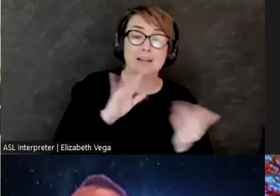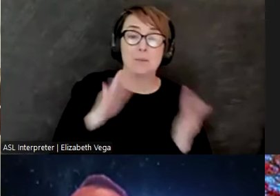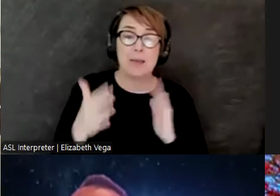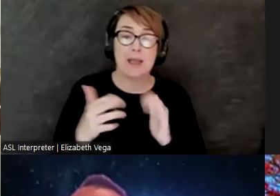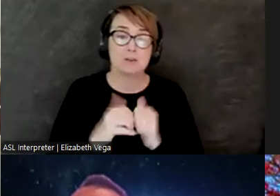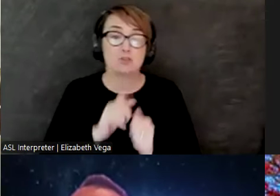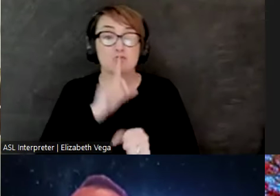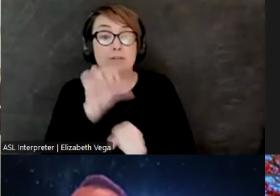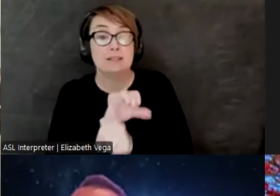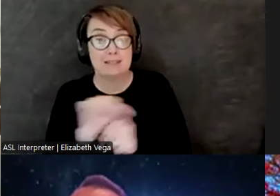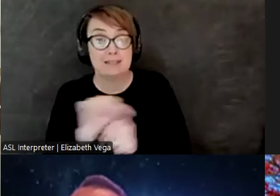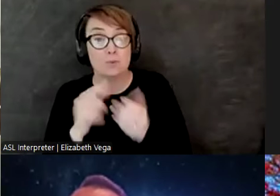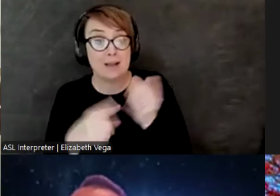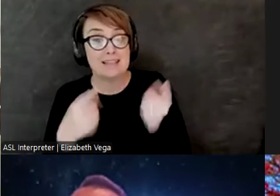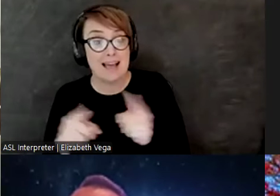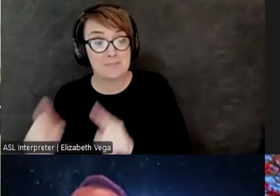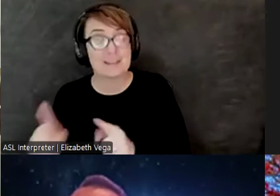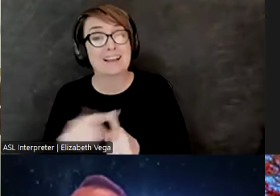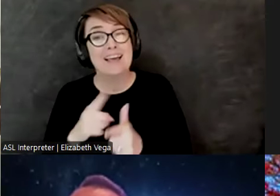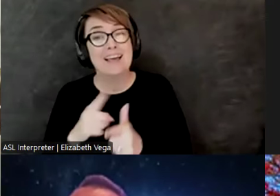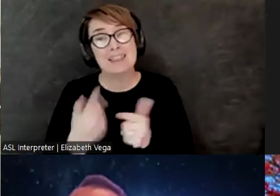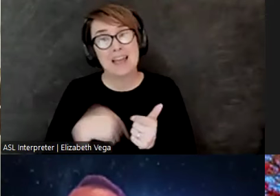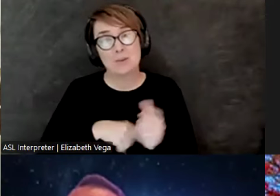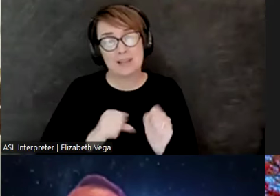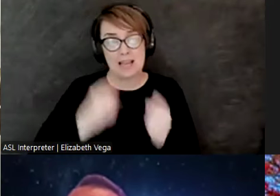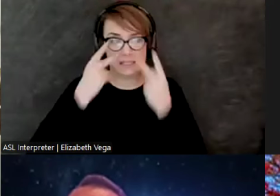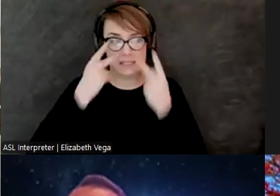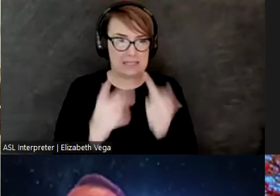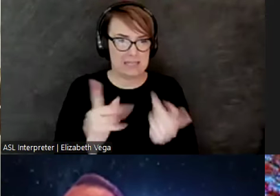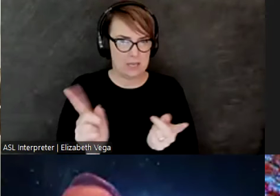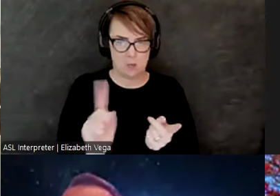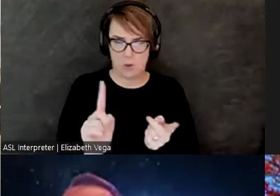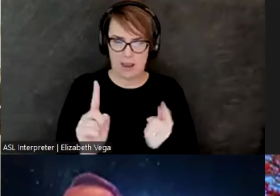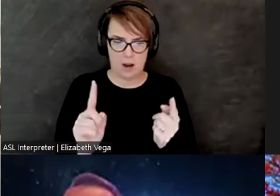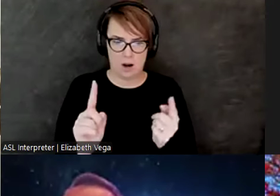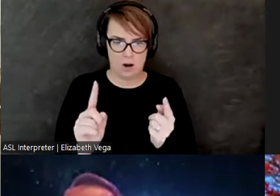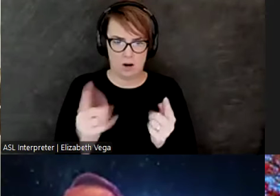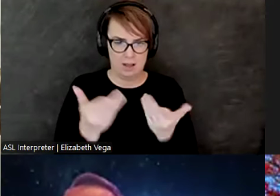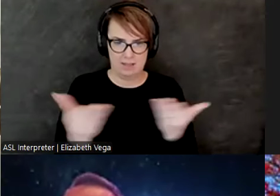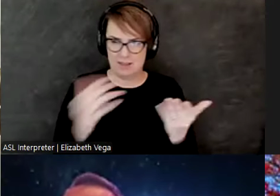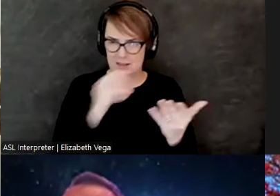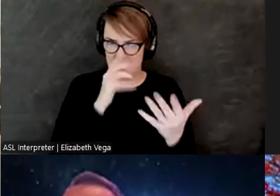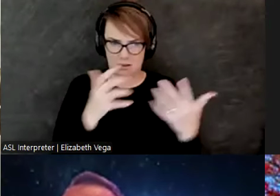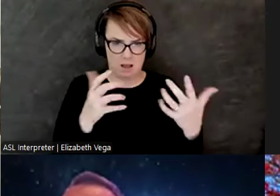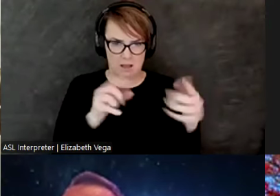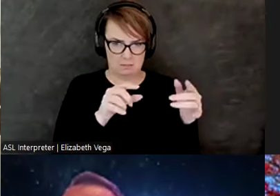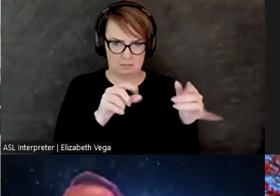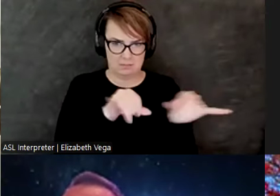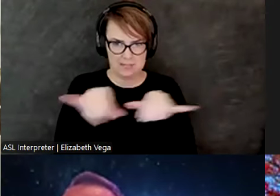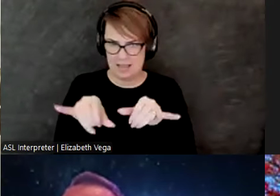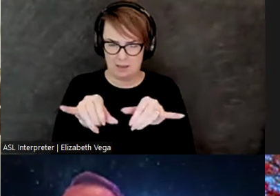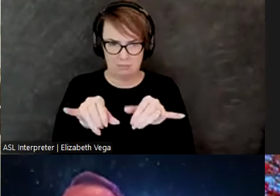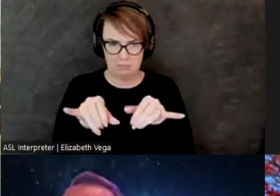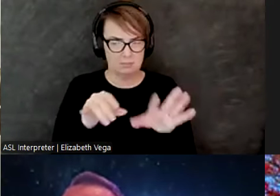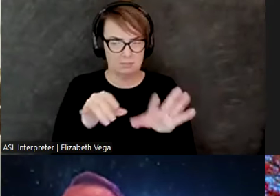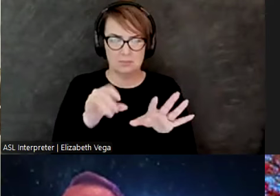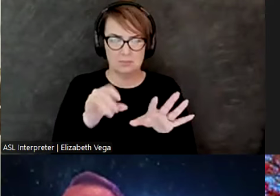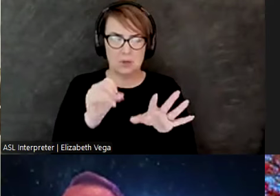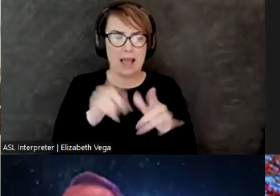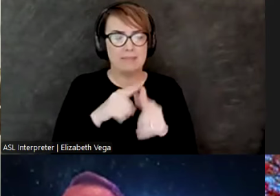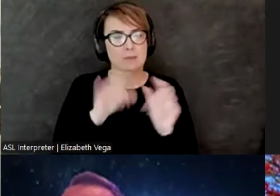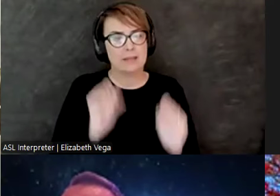right? Then we can see where the things are lacking and create the recommendation or bring back recommendations